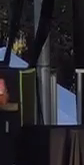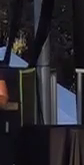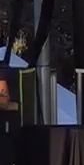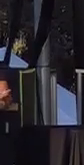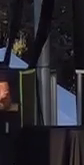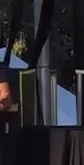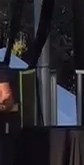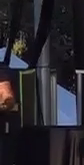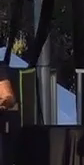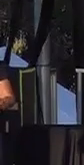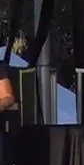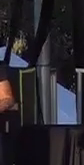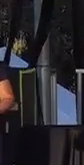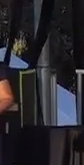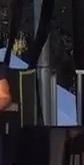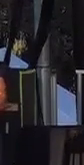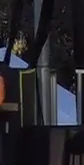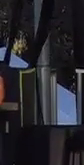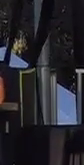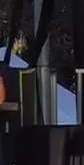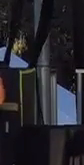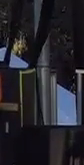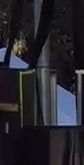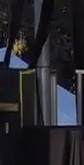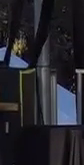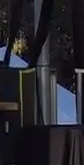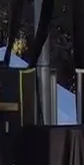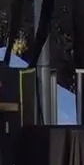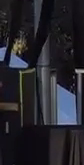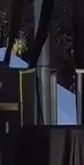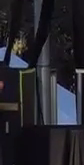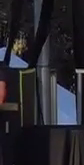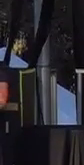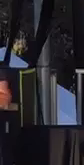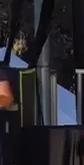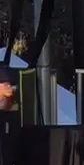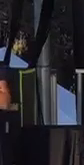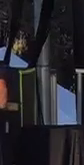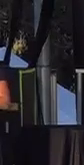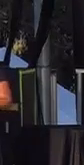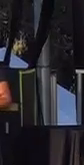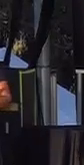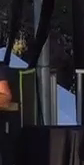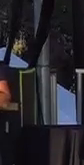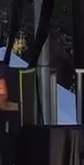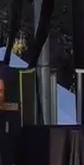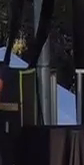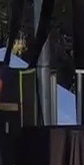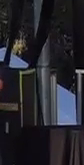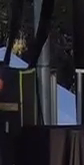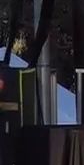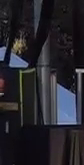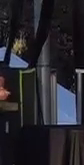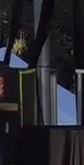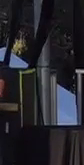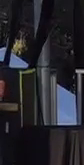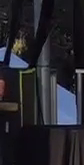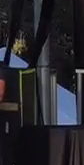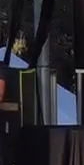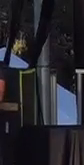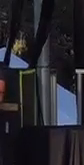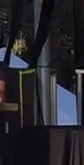men and women in uniform proved them wrong. In the process, they proved what's right about our